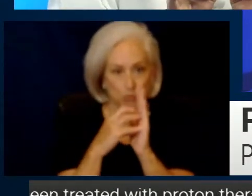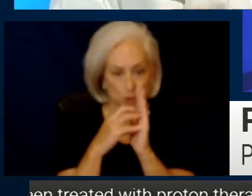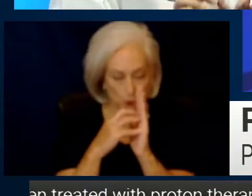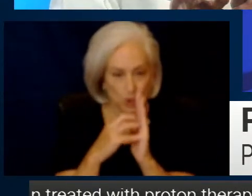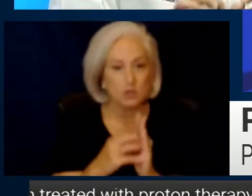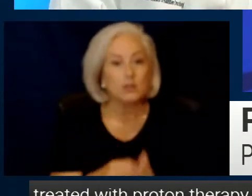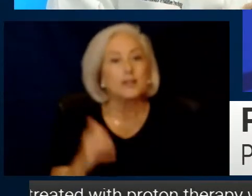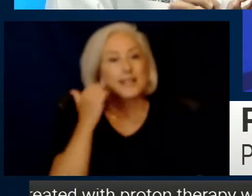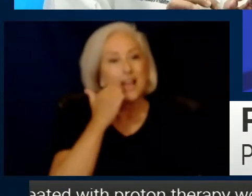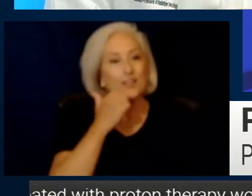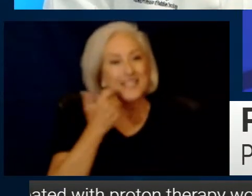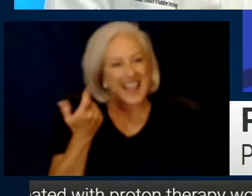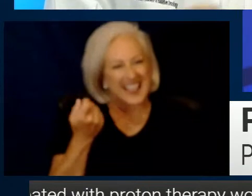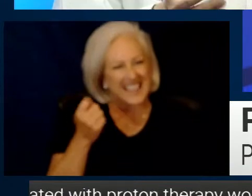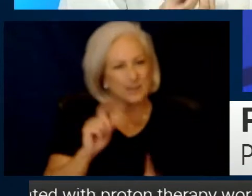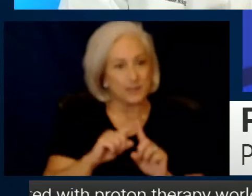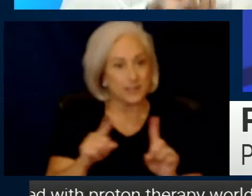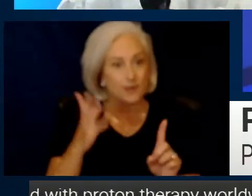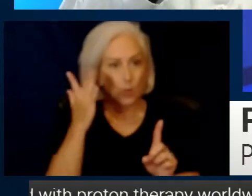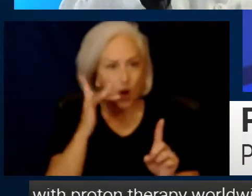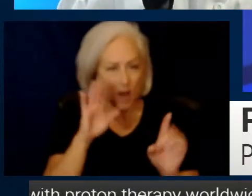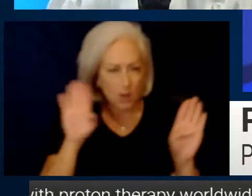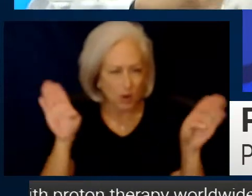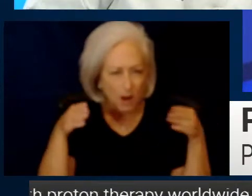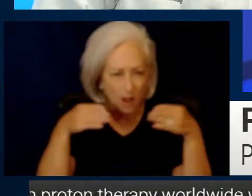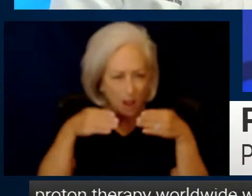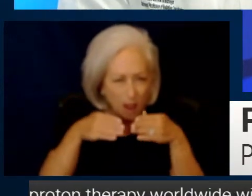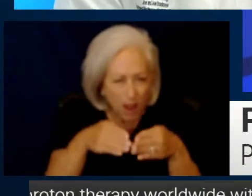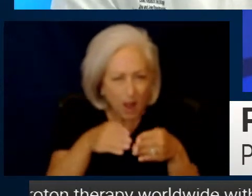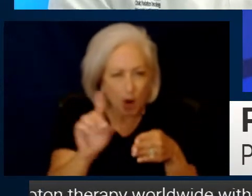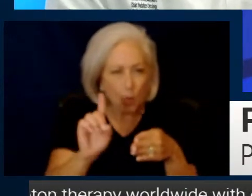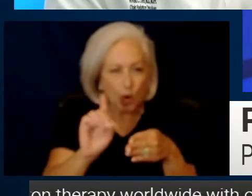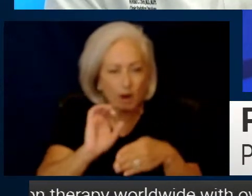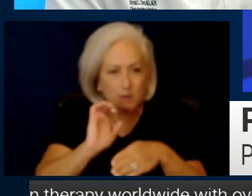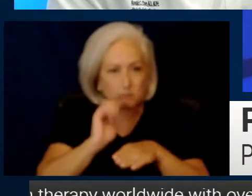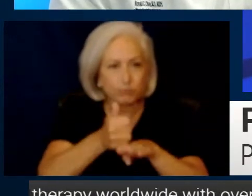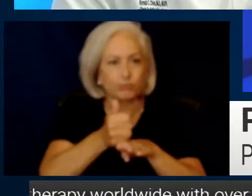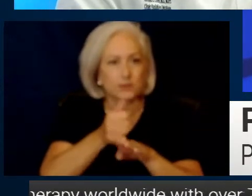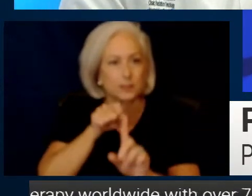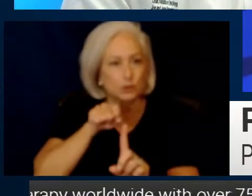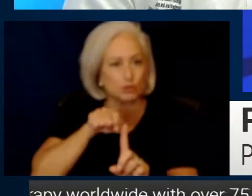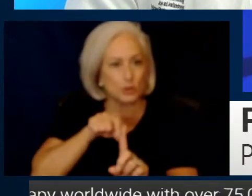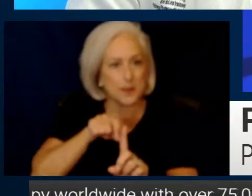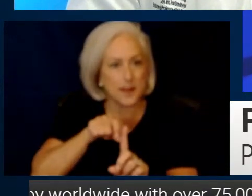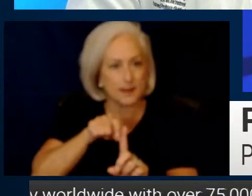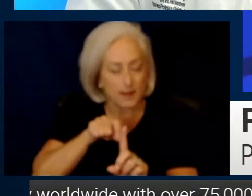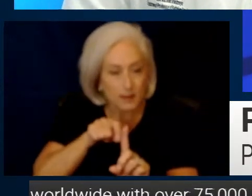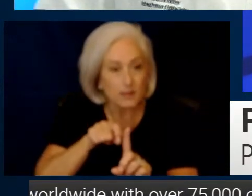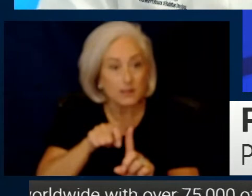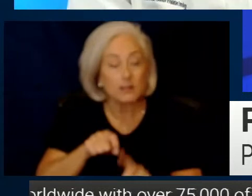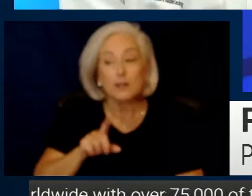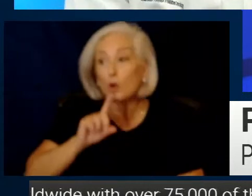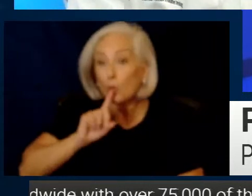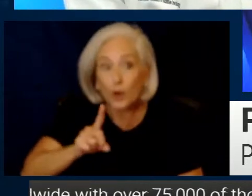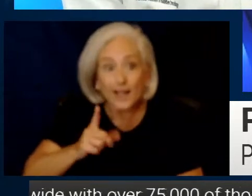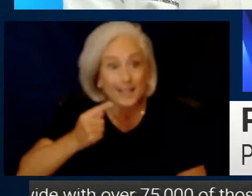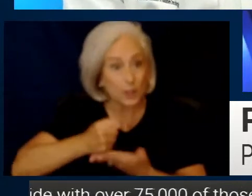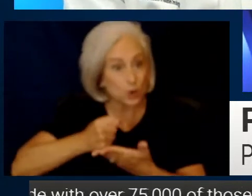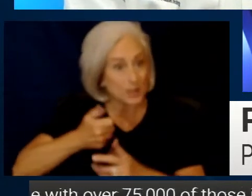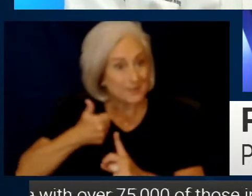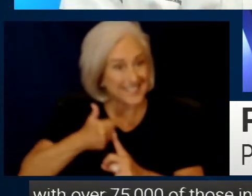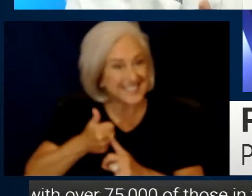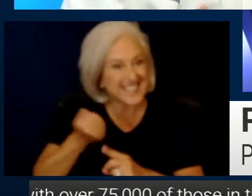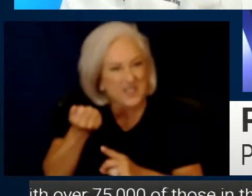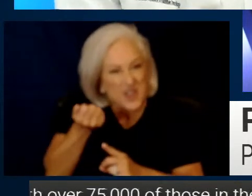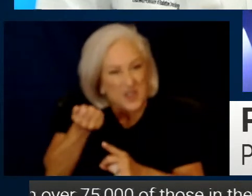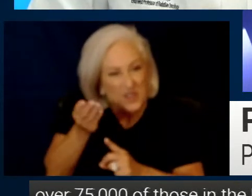And then once the setup is finished, the actual treatment time is often only just a few minutes. So most of the time is actually spent being as accurate